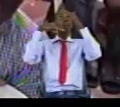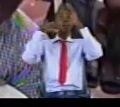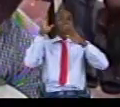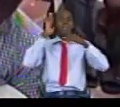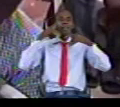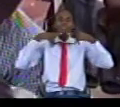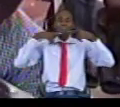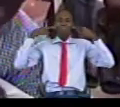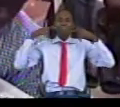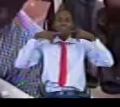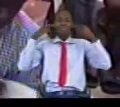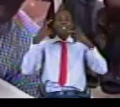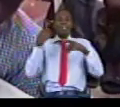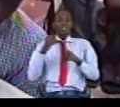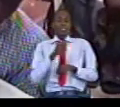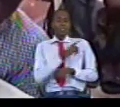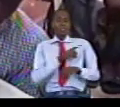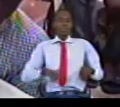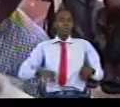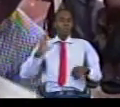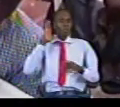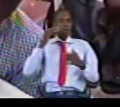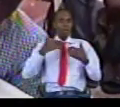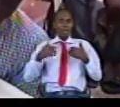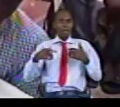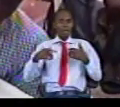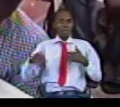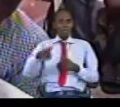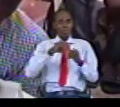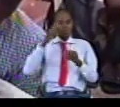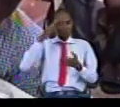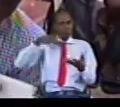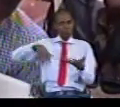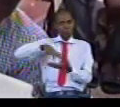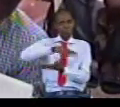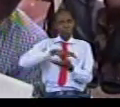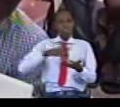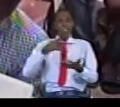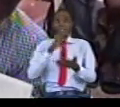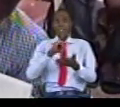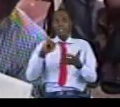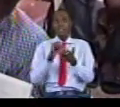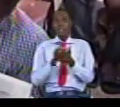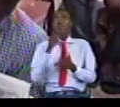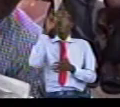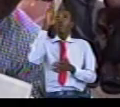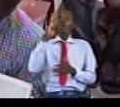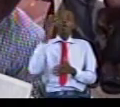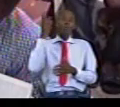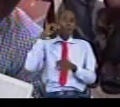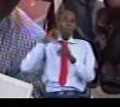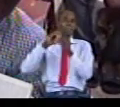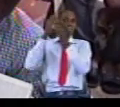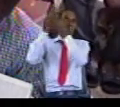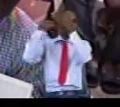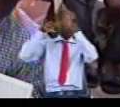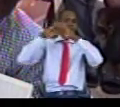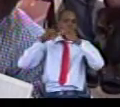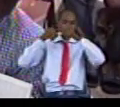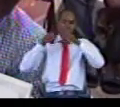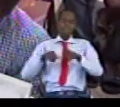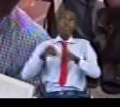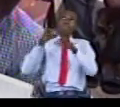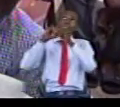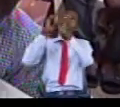shall have them in derision. That emphasizes that God dwells in heaven. He inhabits heaven. He sitteth in